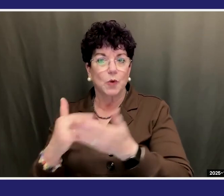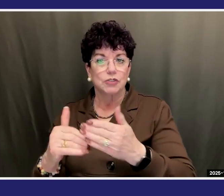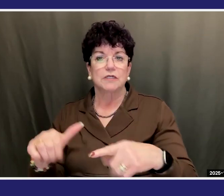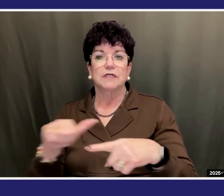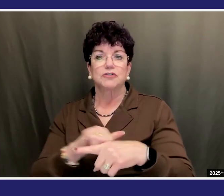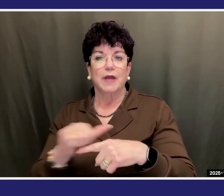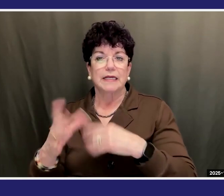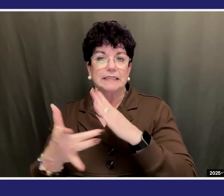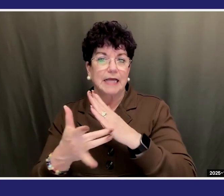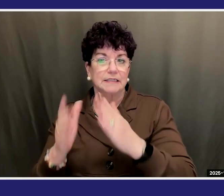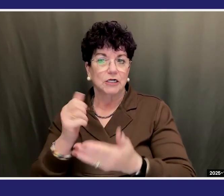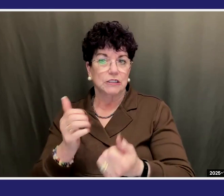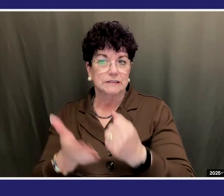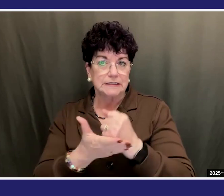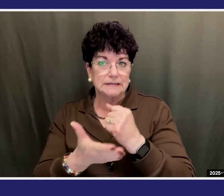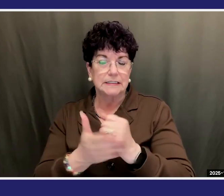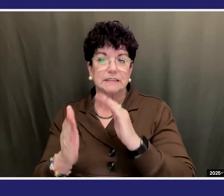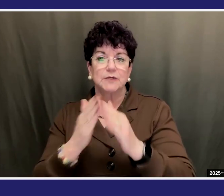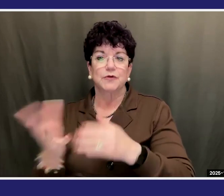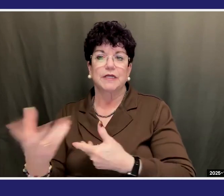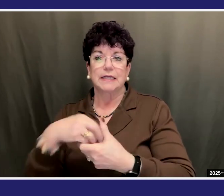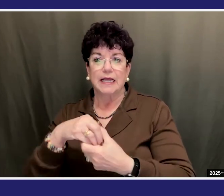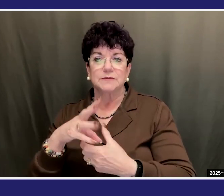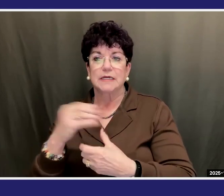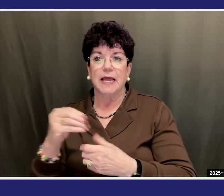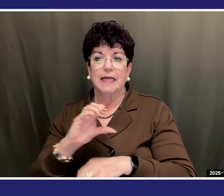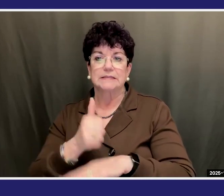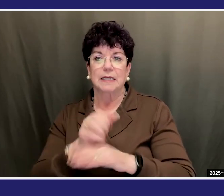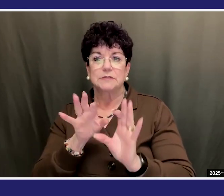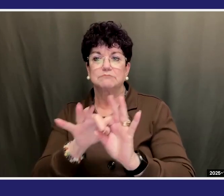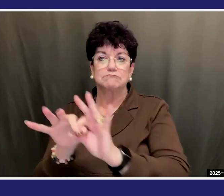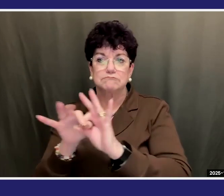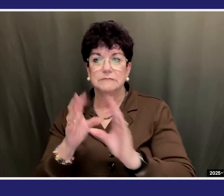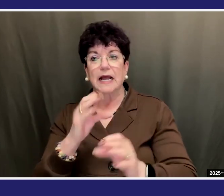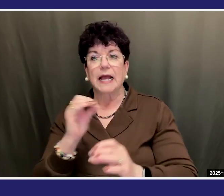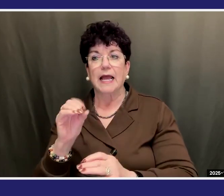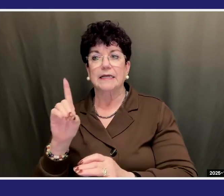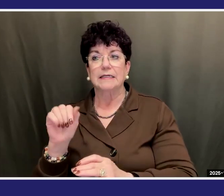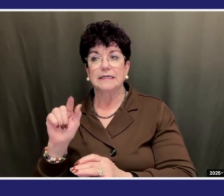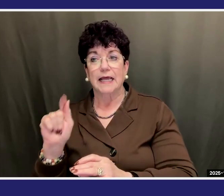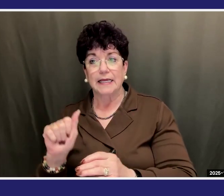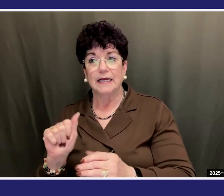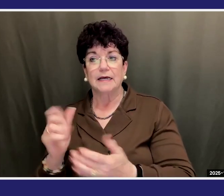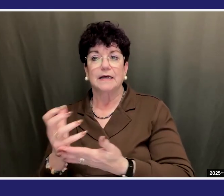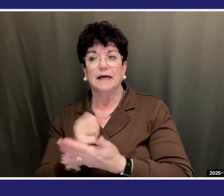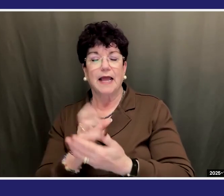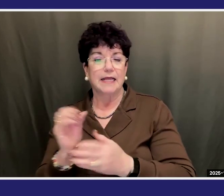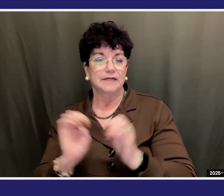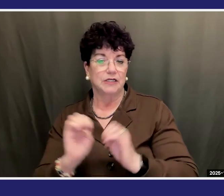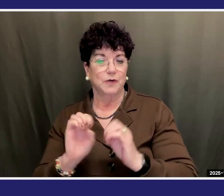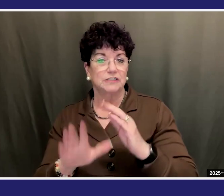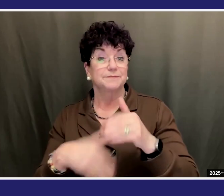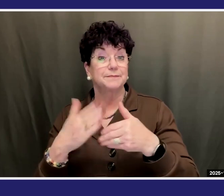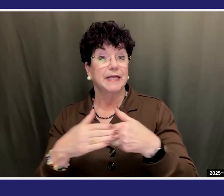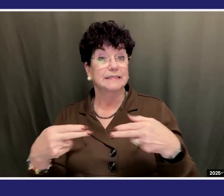assistance component, community engagement and coalition building, as well as data and evaluation. Next slide,